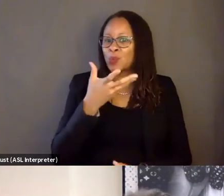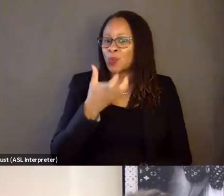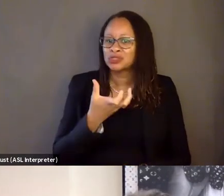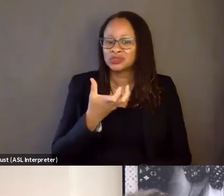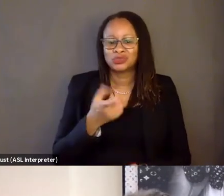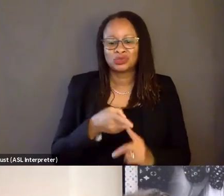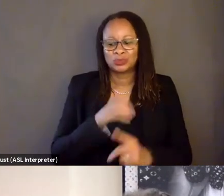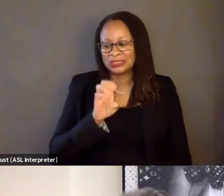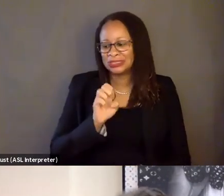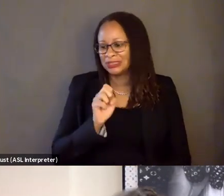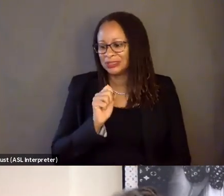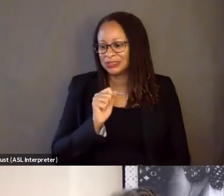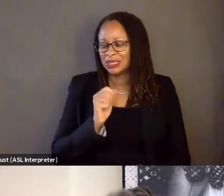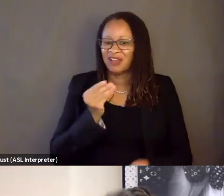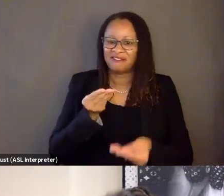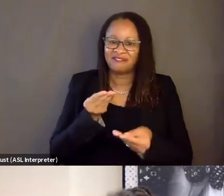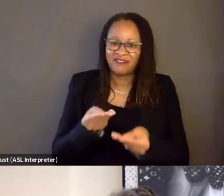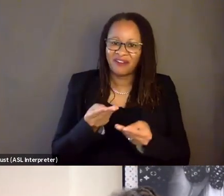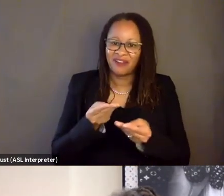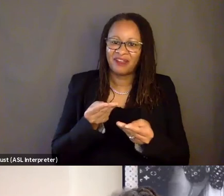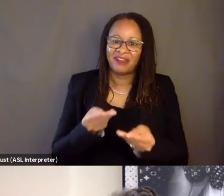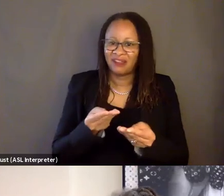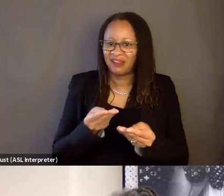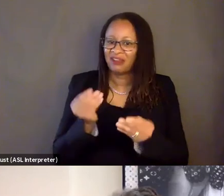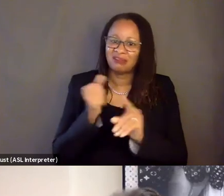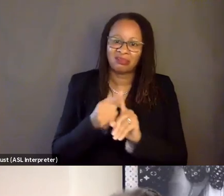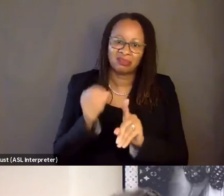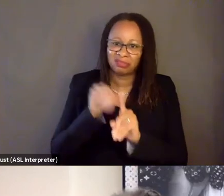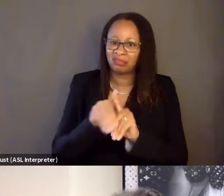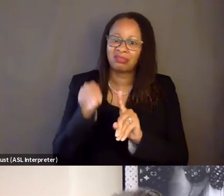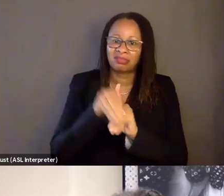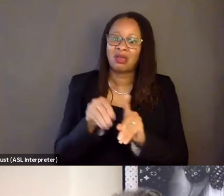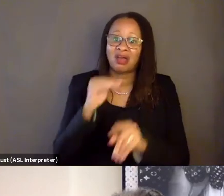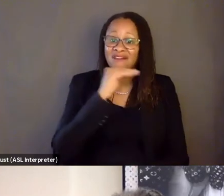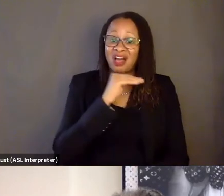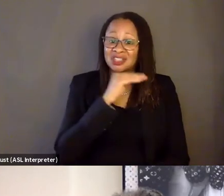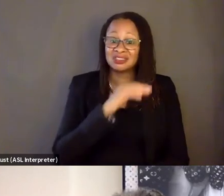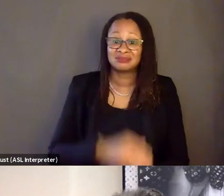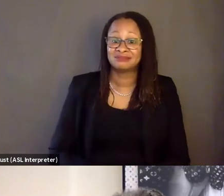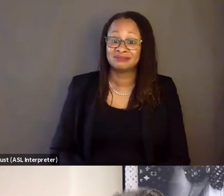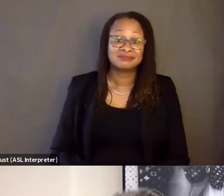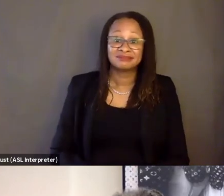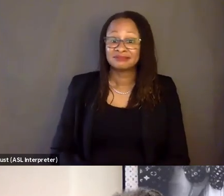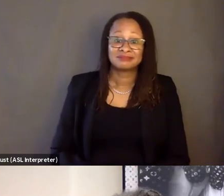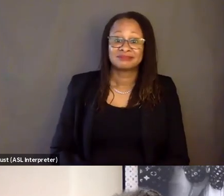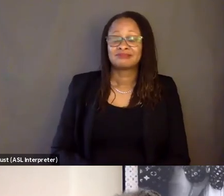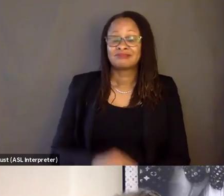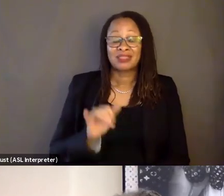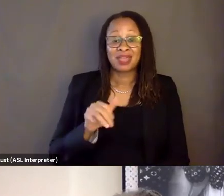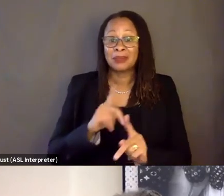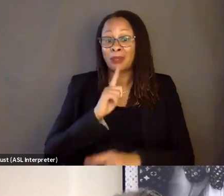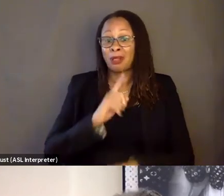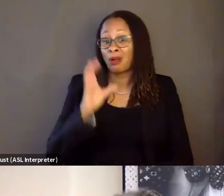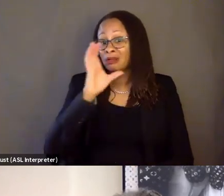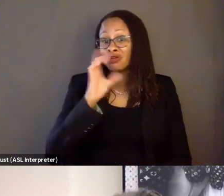be fed a barrage of lies, that they're looking for